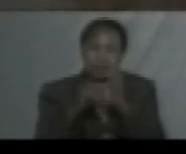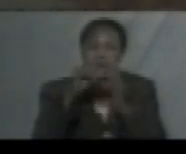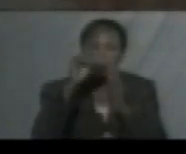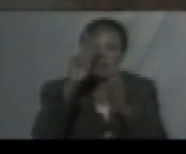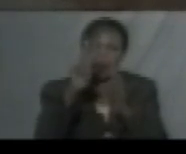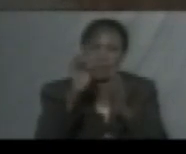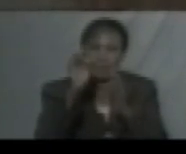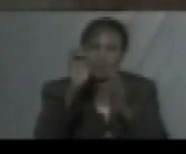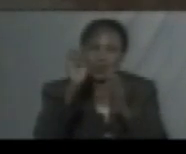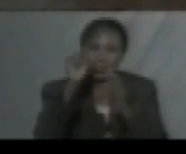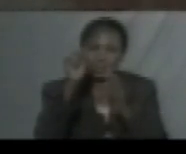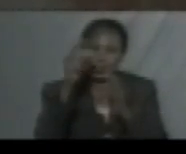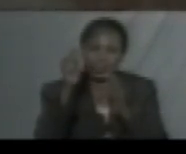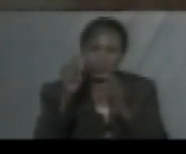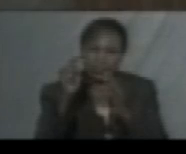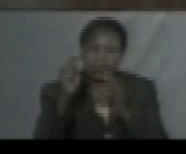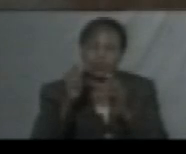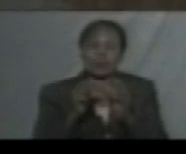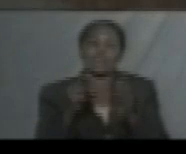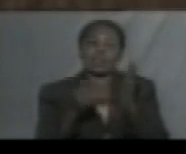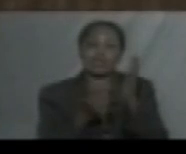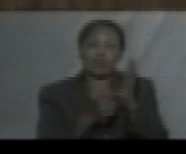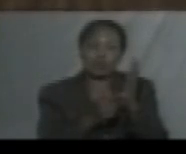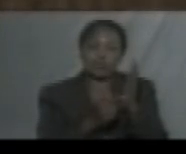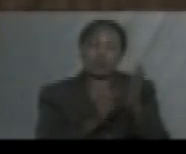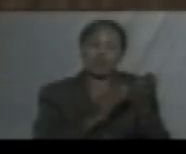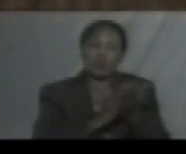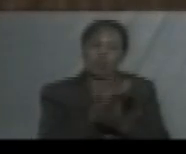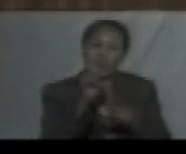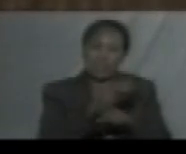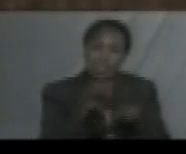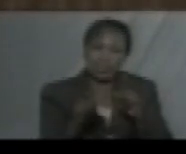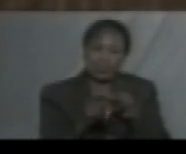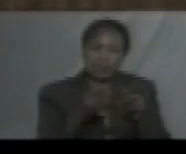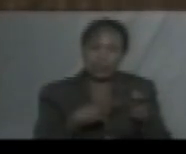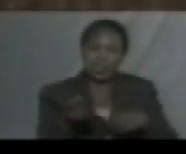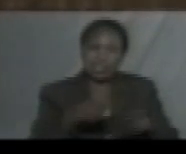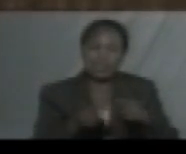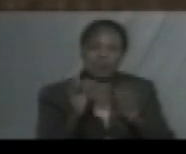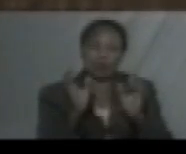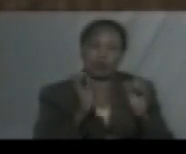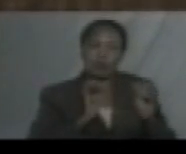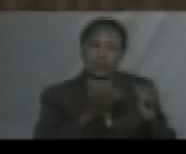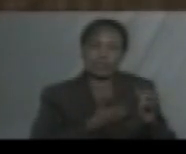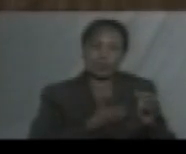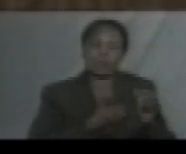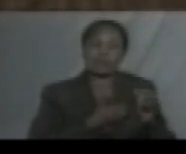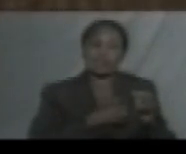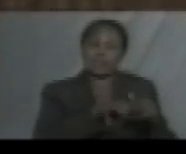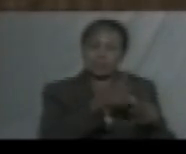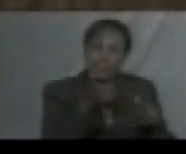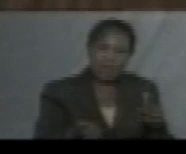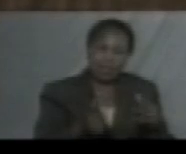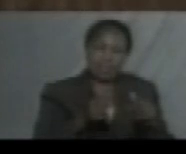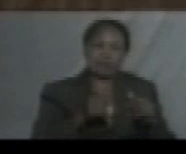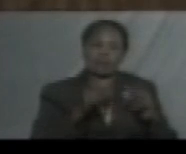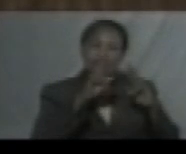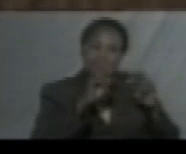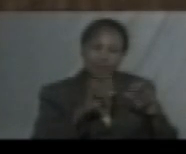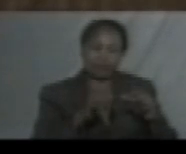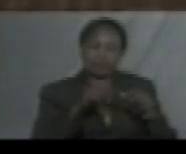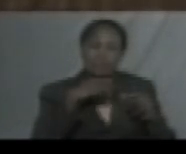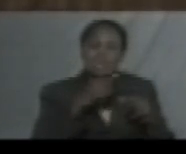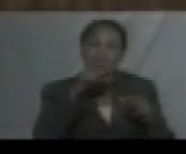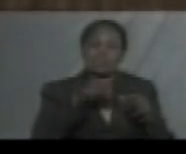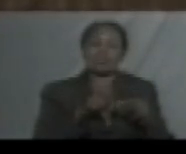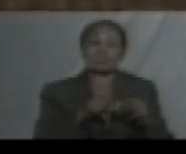Face Technology by the tender committee, despite earlier findings by evaluation committee that it was